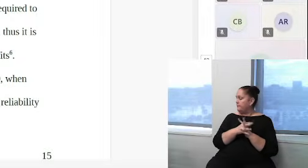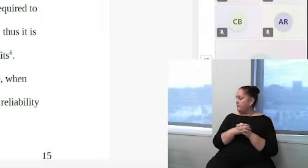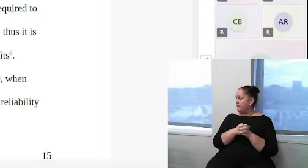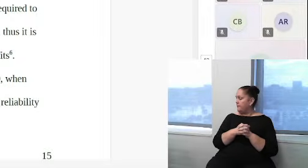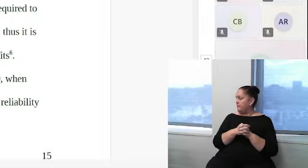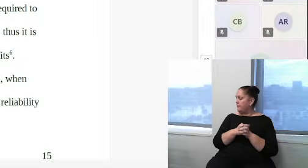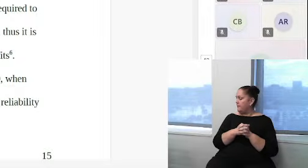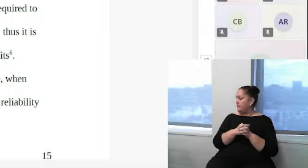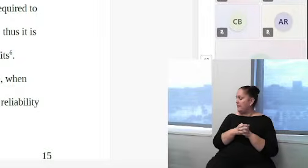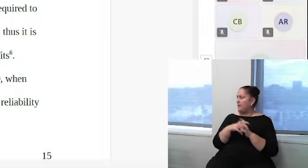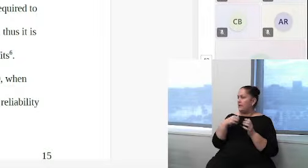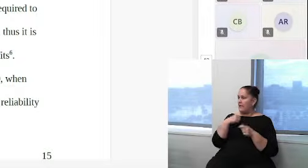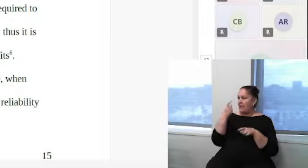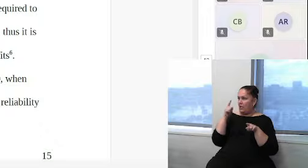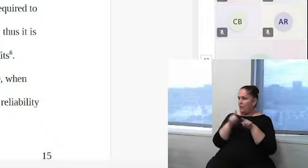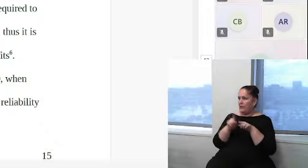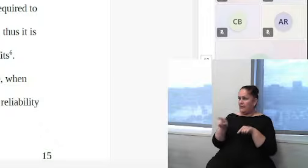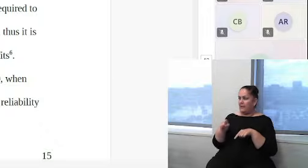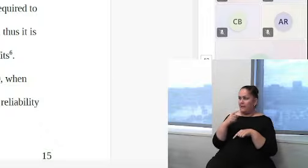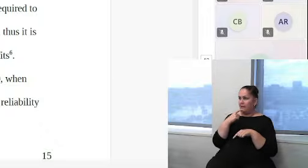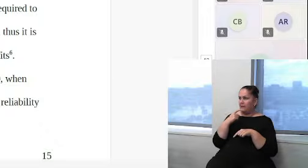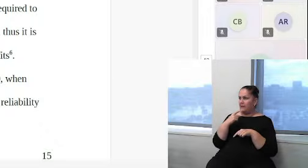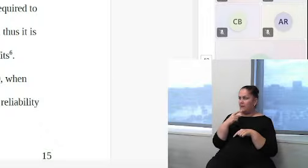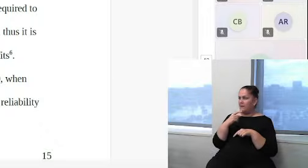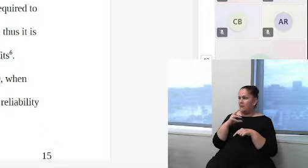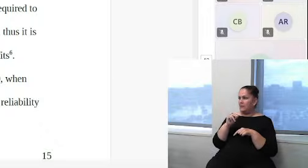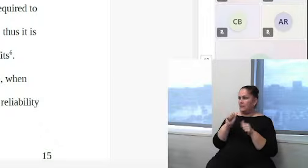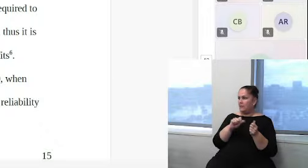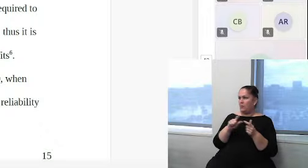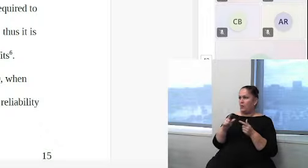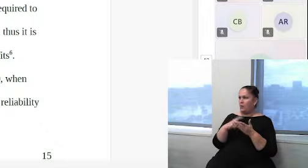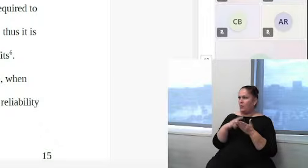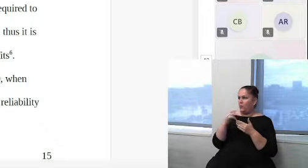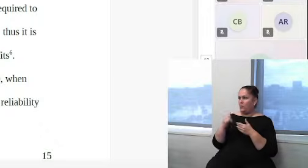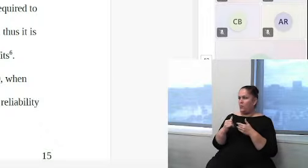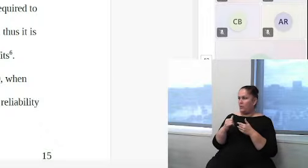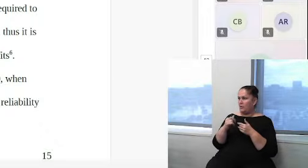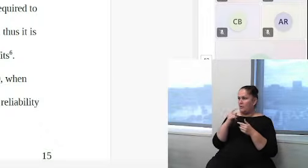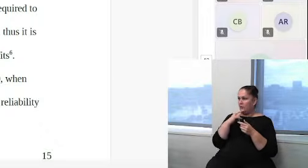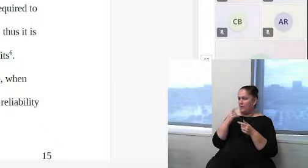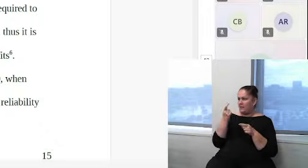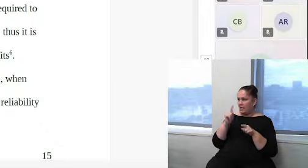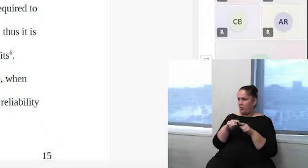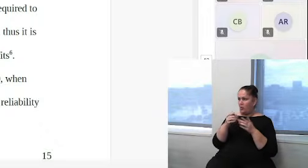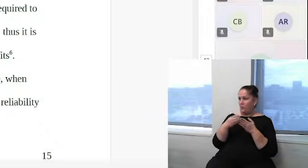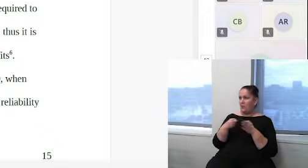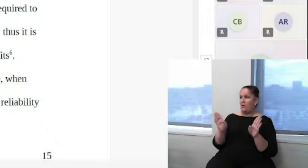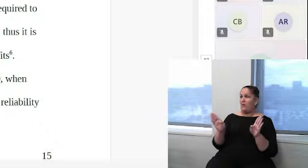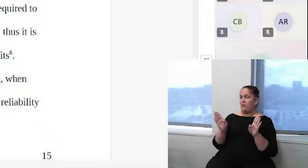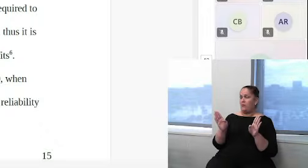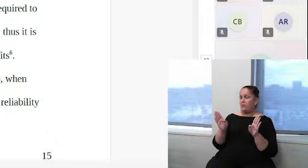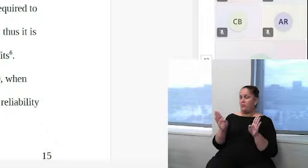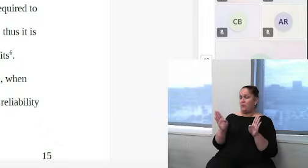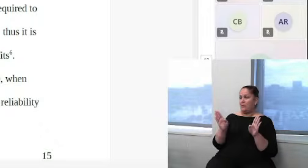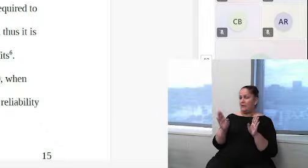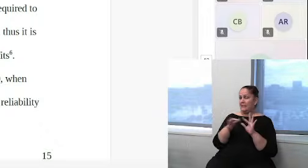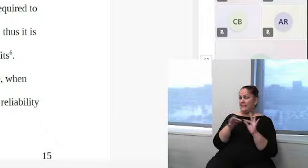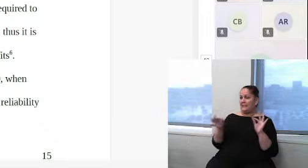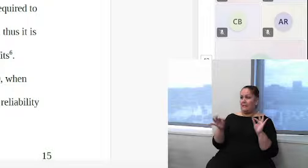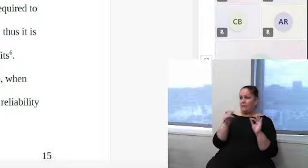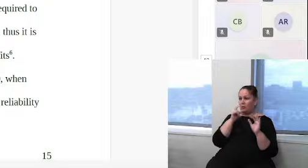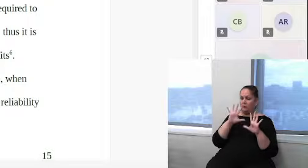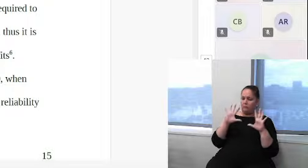You ask me if I agree with that. I would not say with all projects. I don't agree with the statement, that broad statement, they're